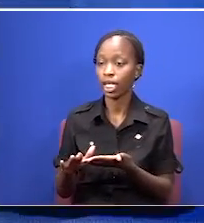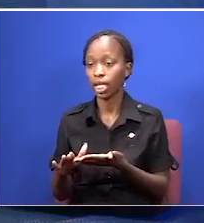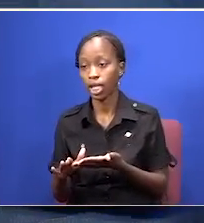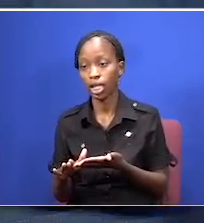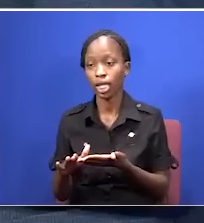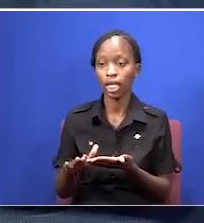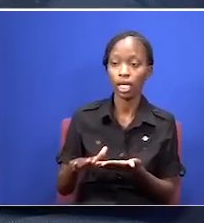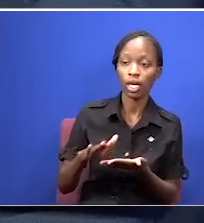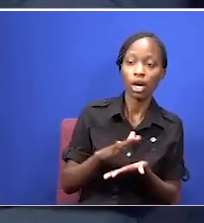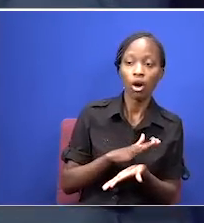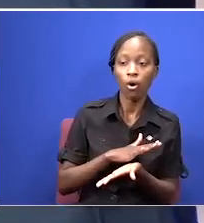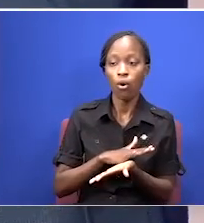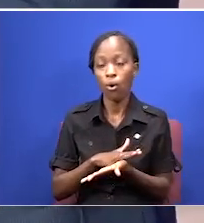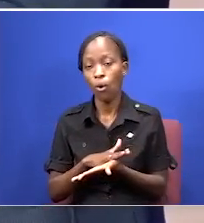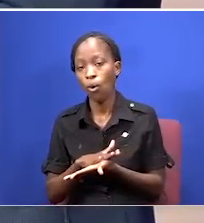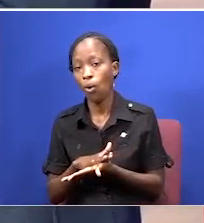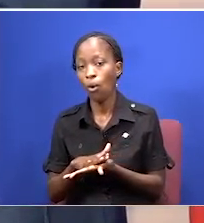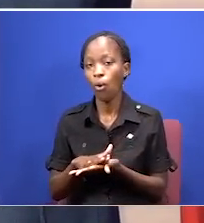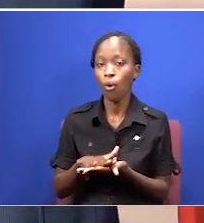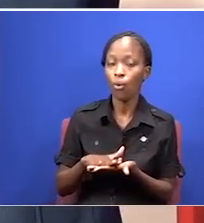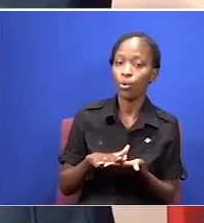we give to you lord